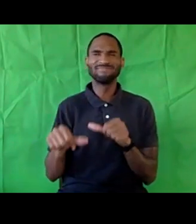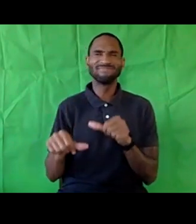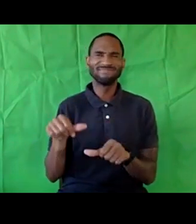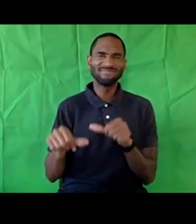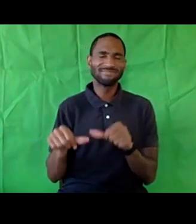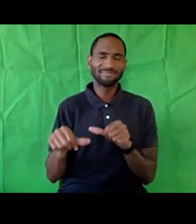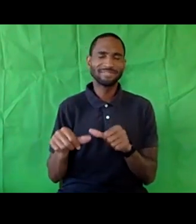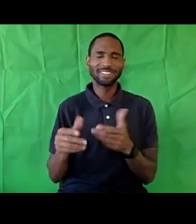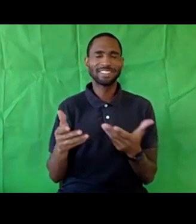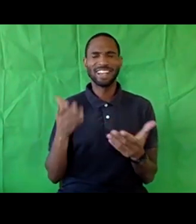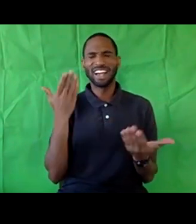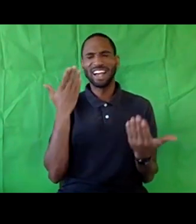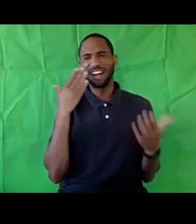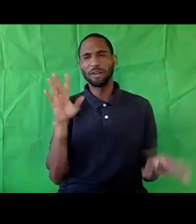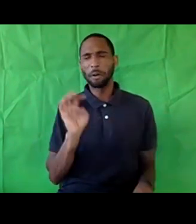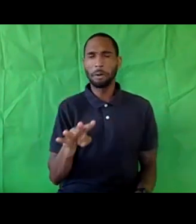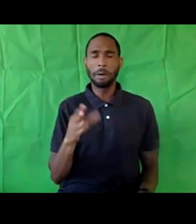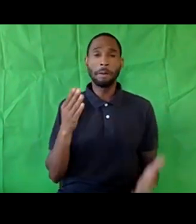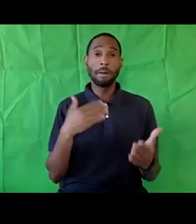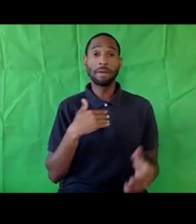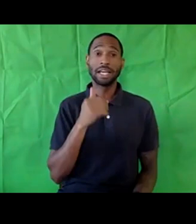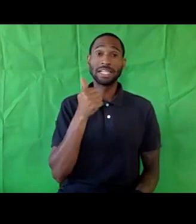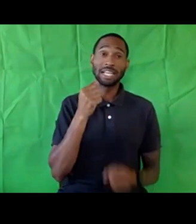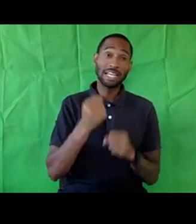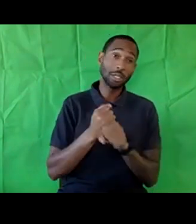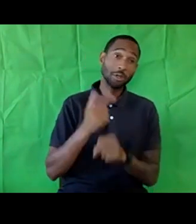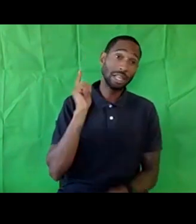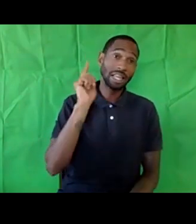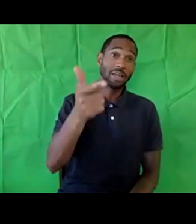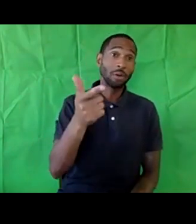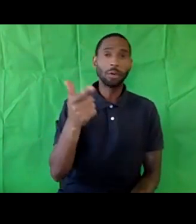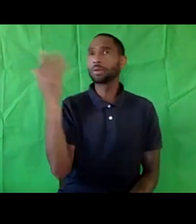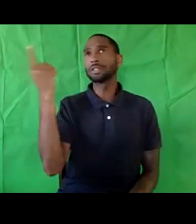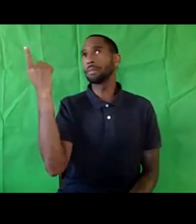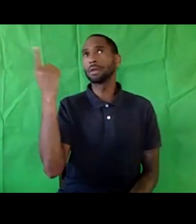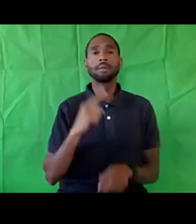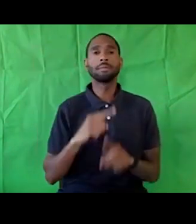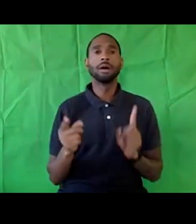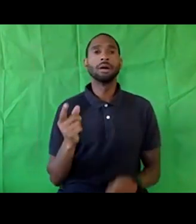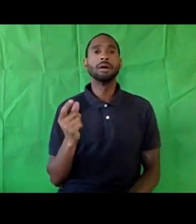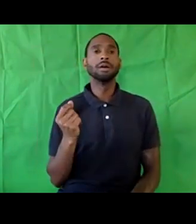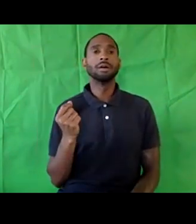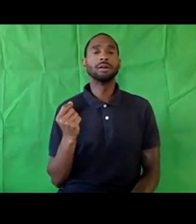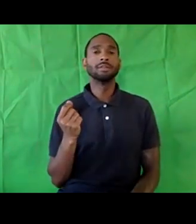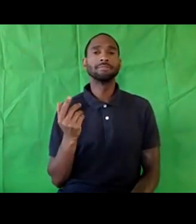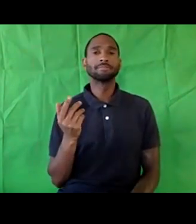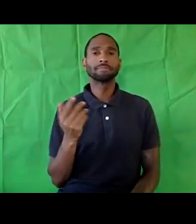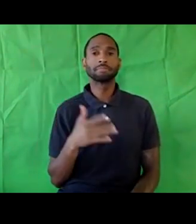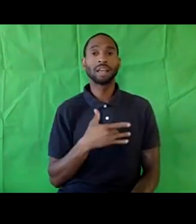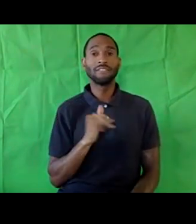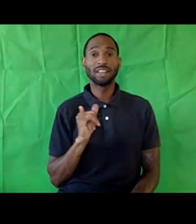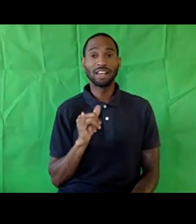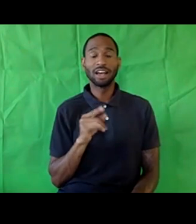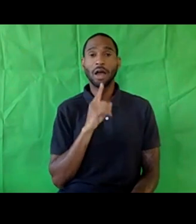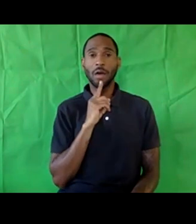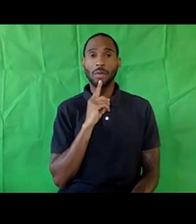I don't know, I guess I was like, yeah, maybe in like 10 years or whatever. But I don't know, I felt like I really